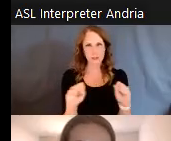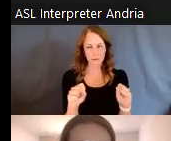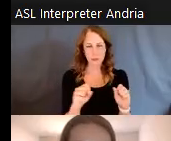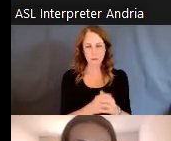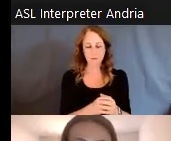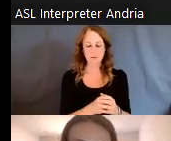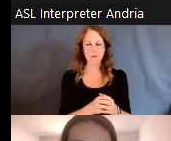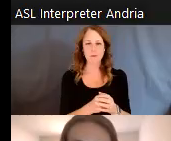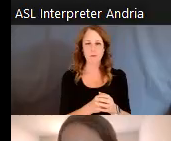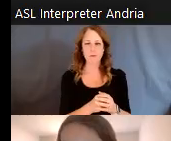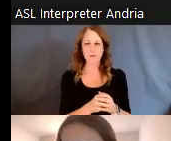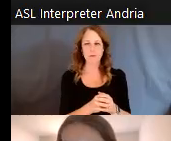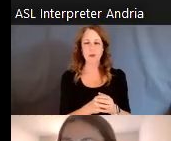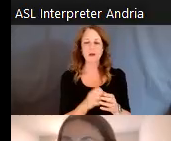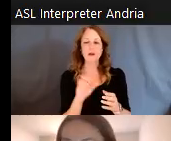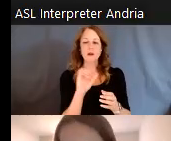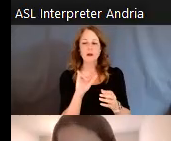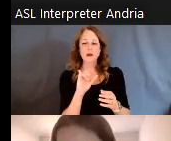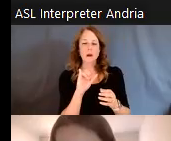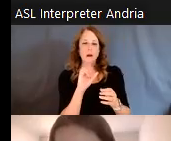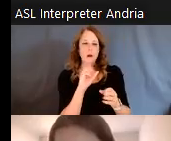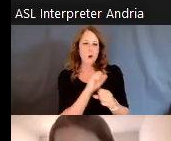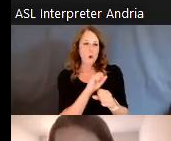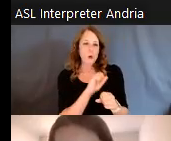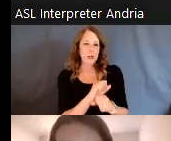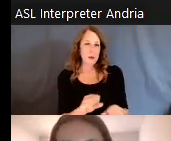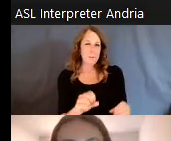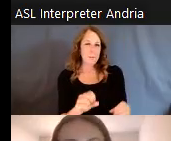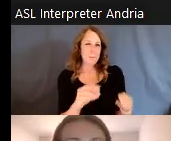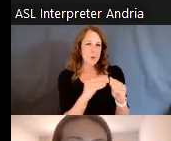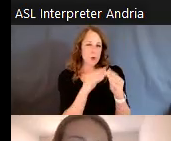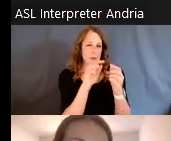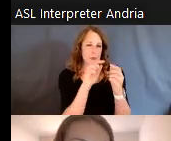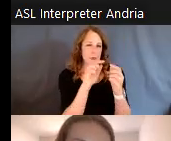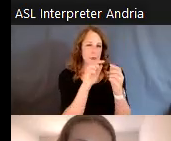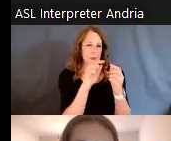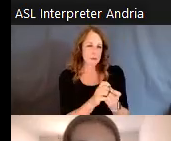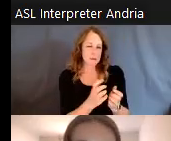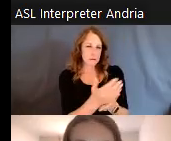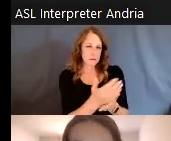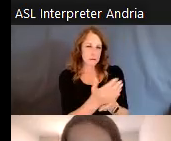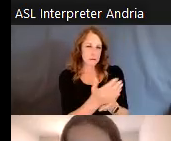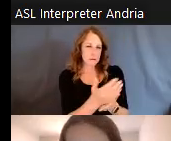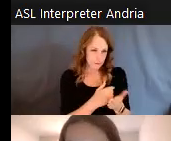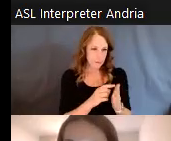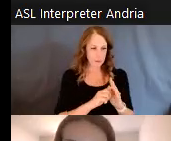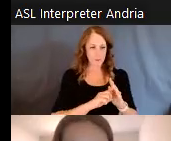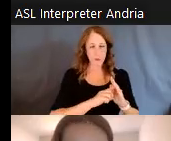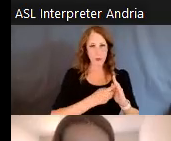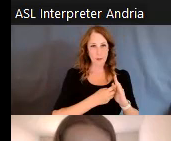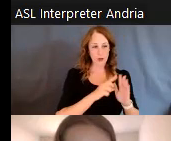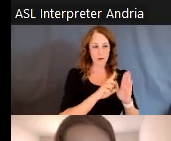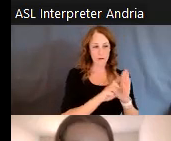Additionally, they're working on more of those detailed pieces. So after the preliminary investigation